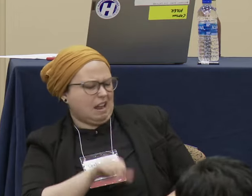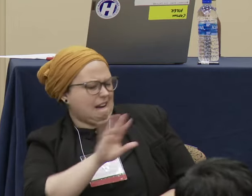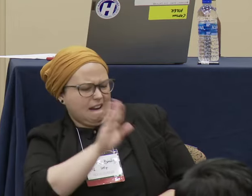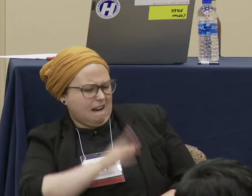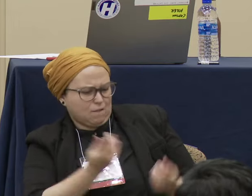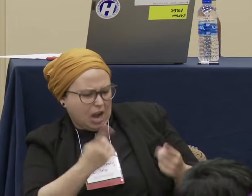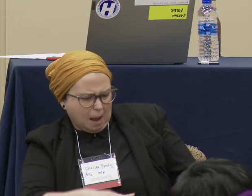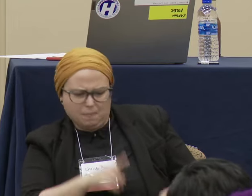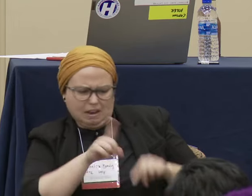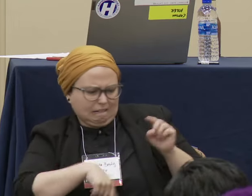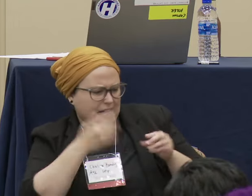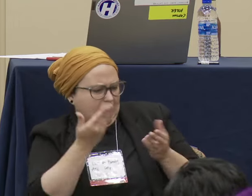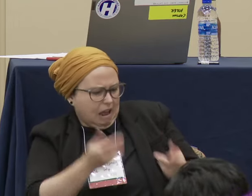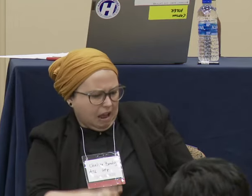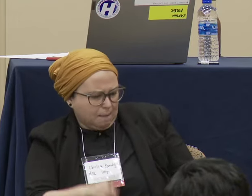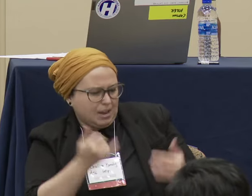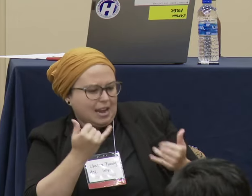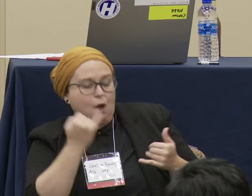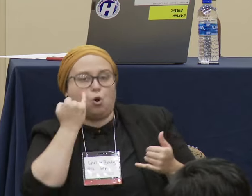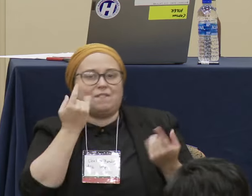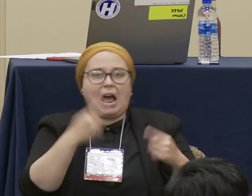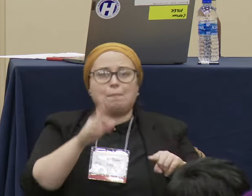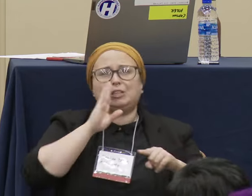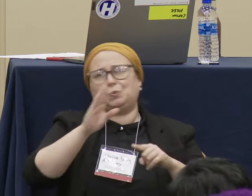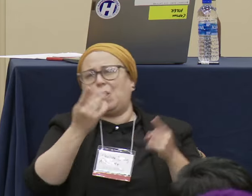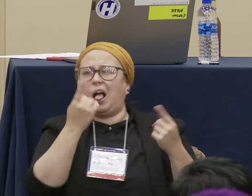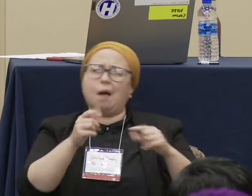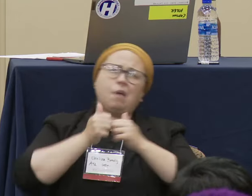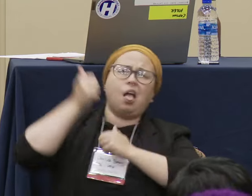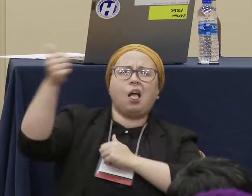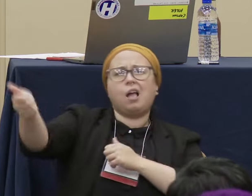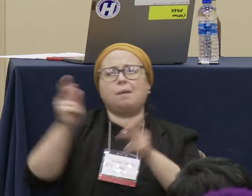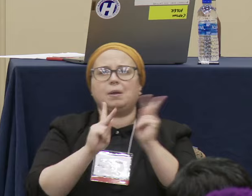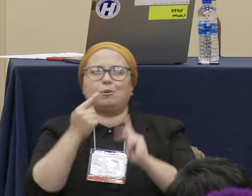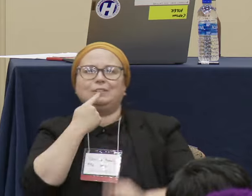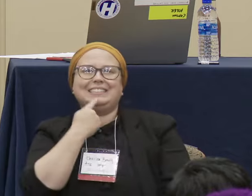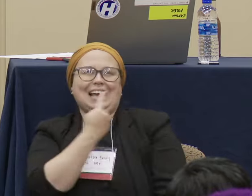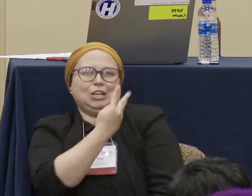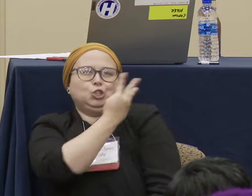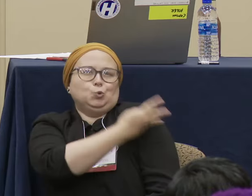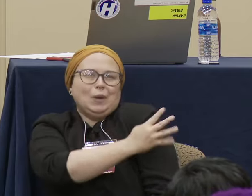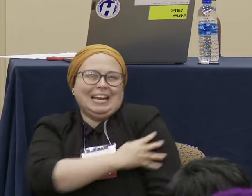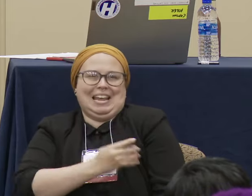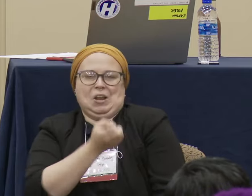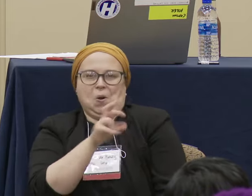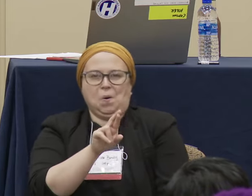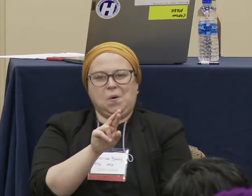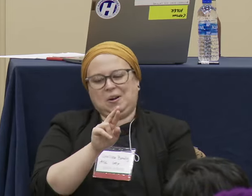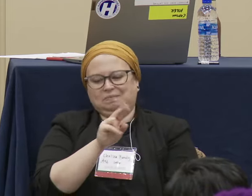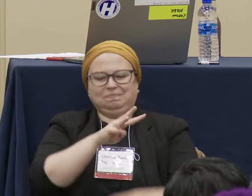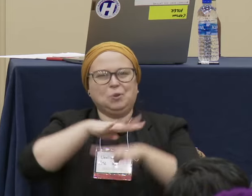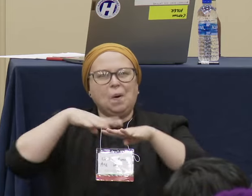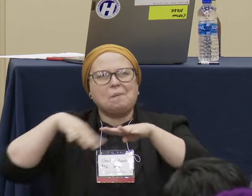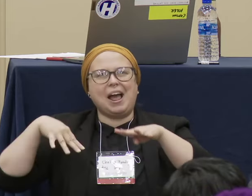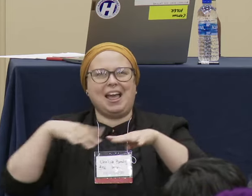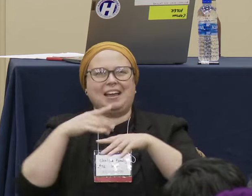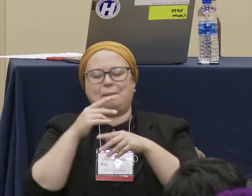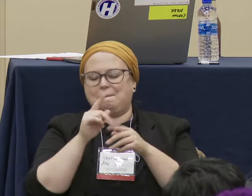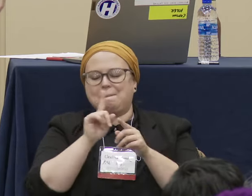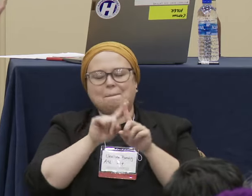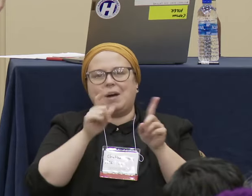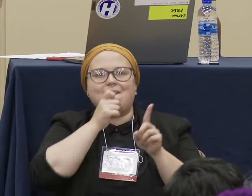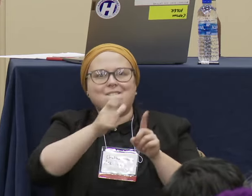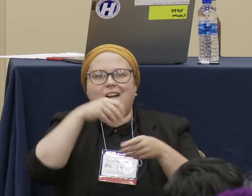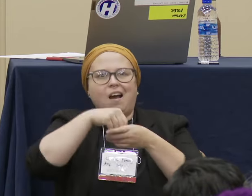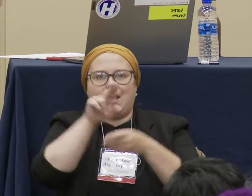happens, it will happen in like Sweden or Norway. People always say Norway, Sweden. But surely not in the US, right? Surely not now, not